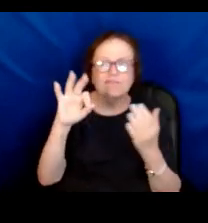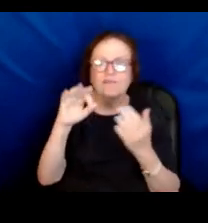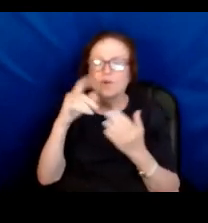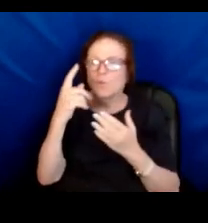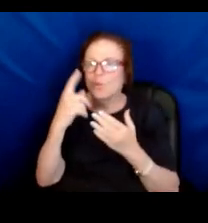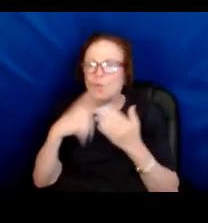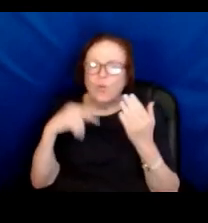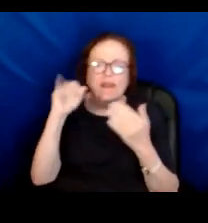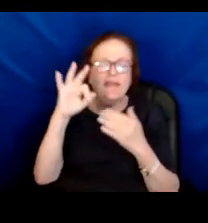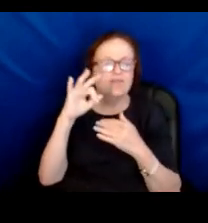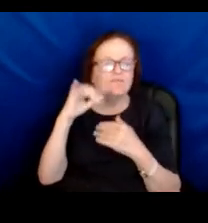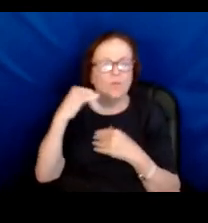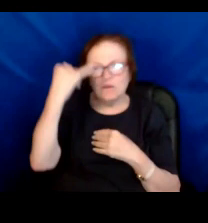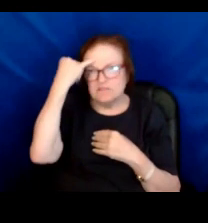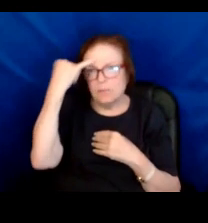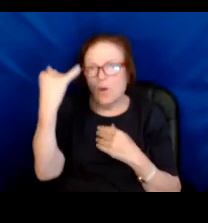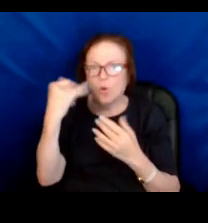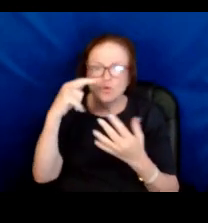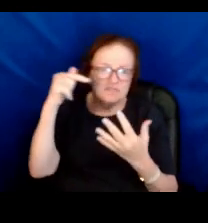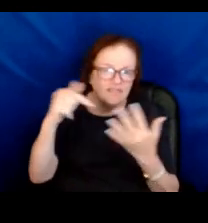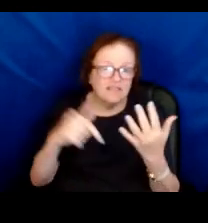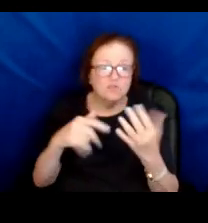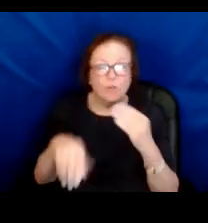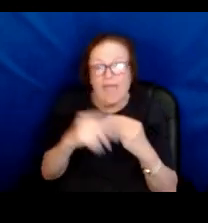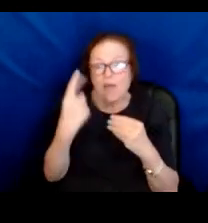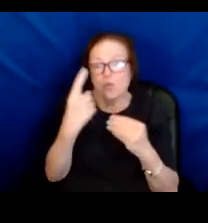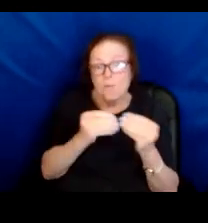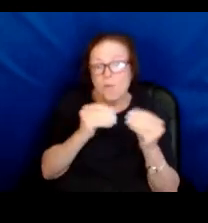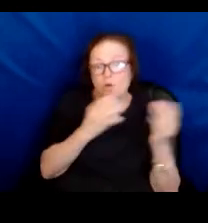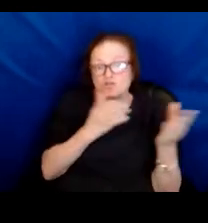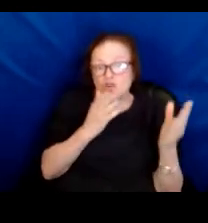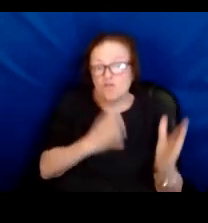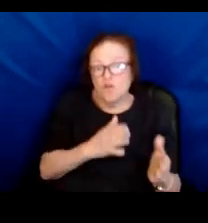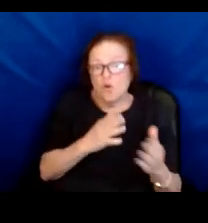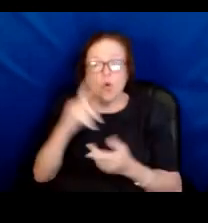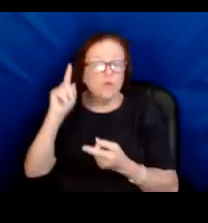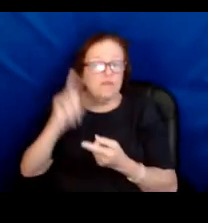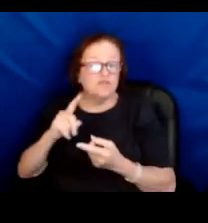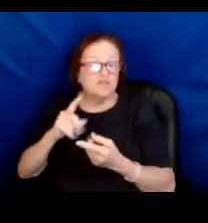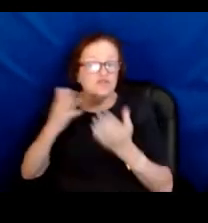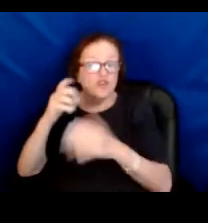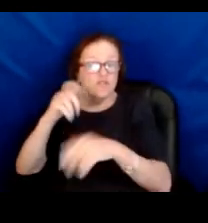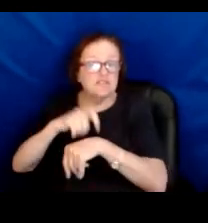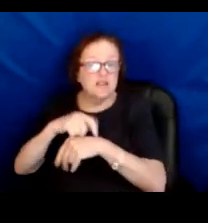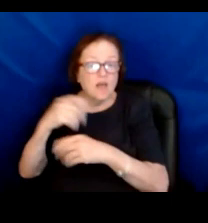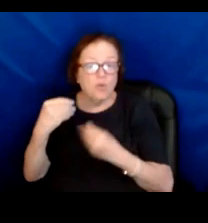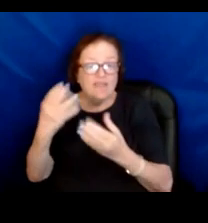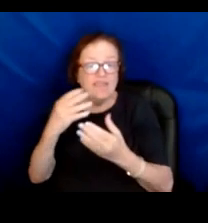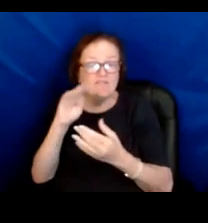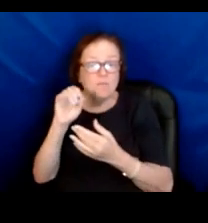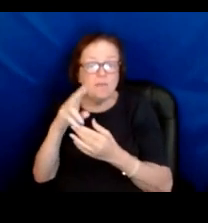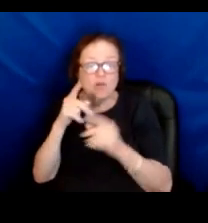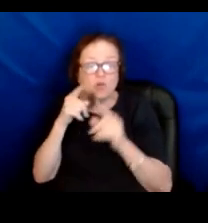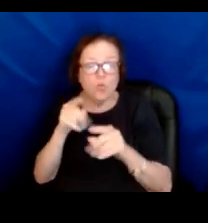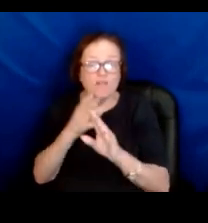if we added another server? What if we had a way to try to reduce service time by giving people menus, on